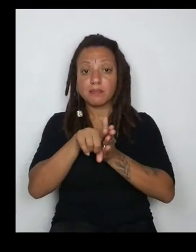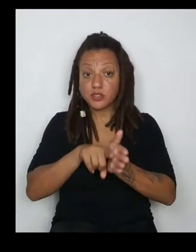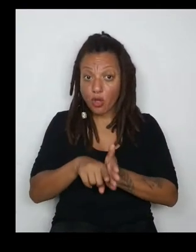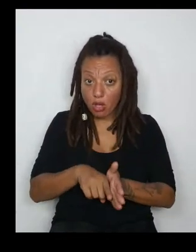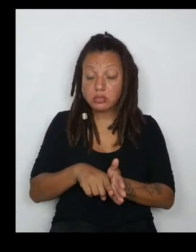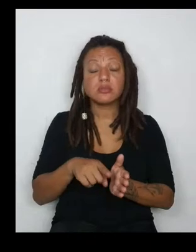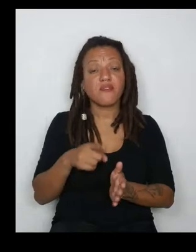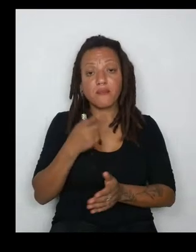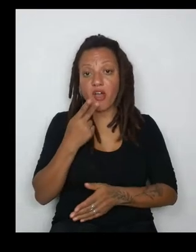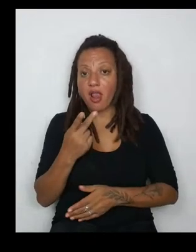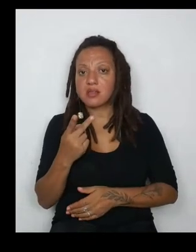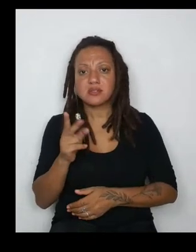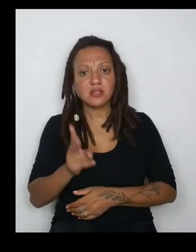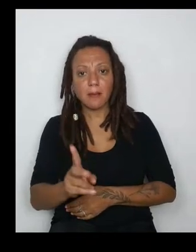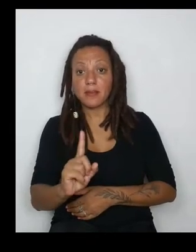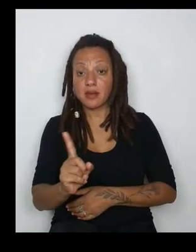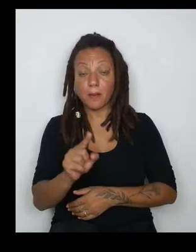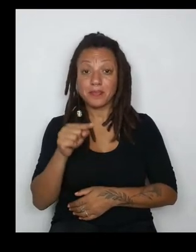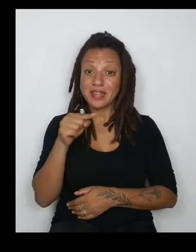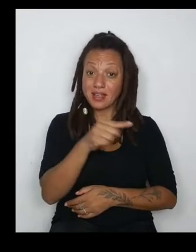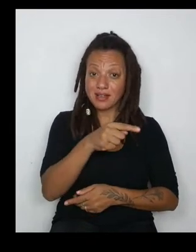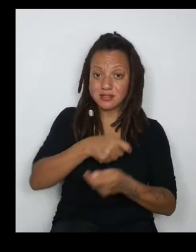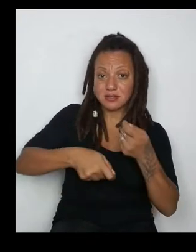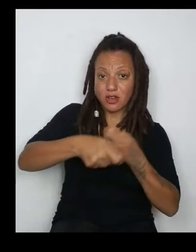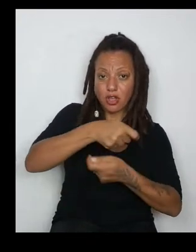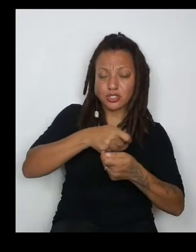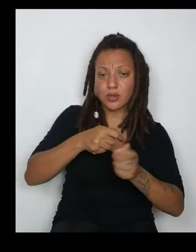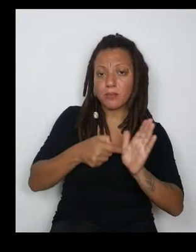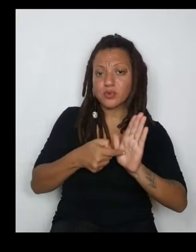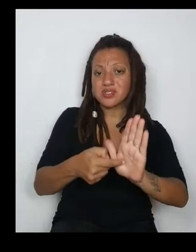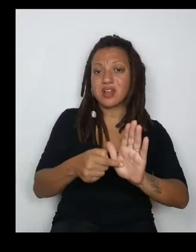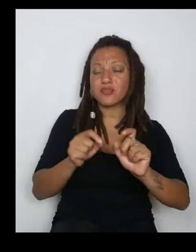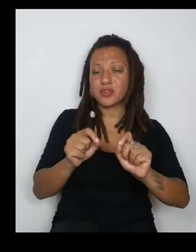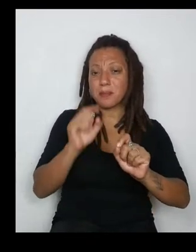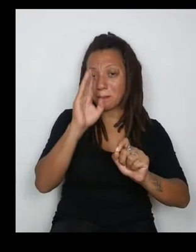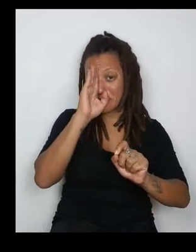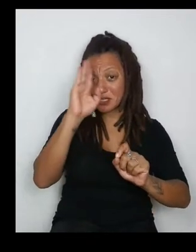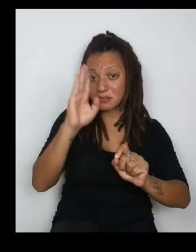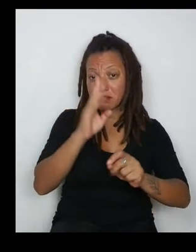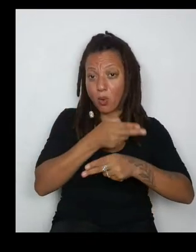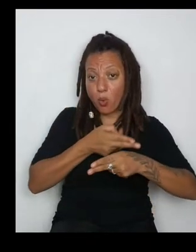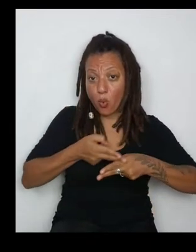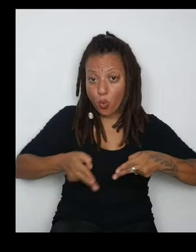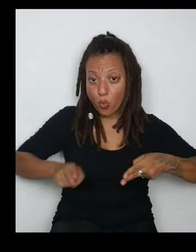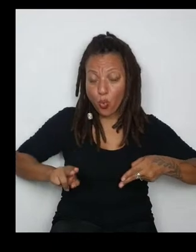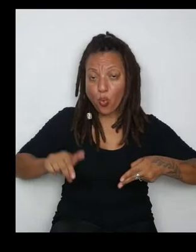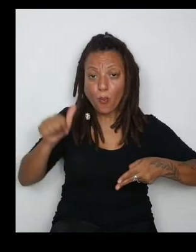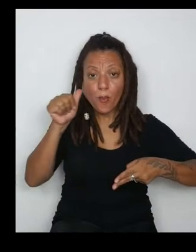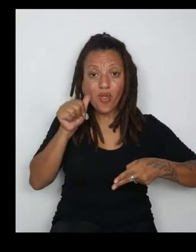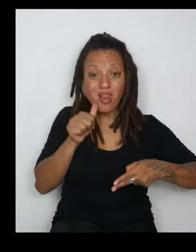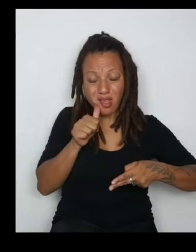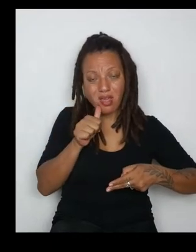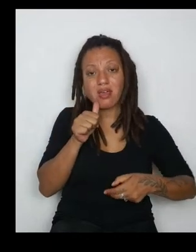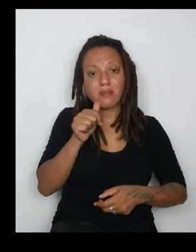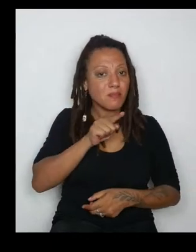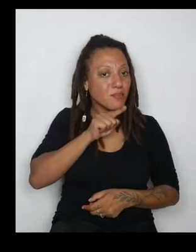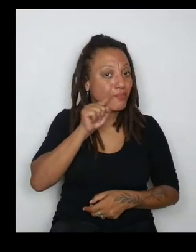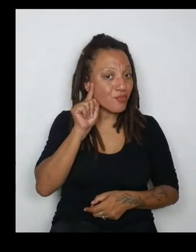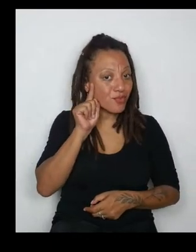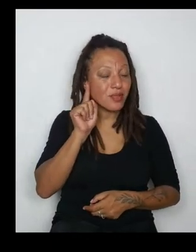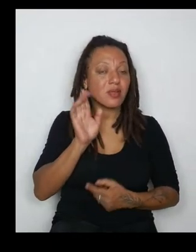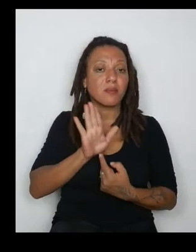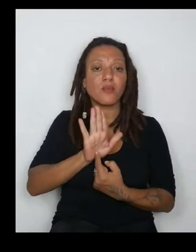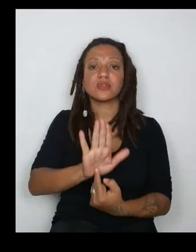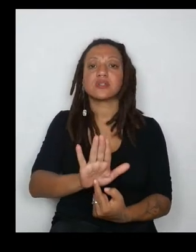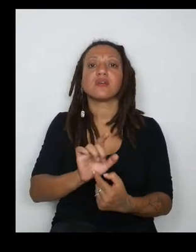naked flesh and brown naked flesh supine passive in a tropical paradise it sold and we there was